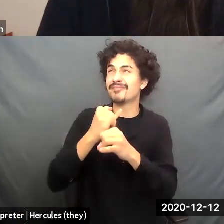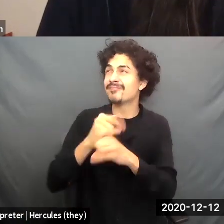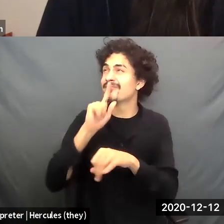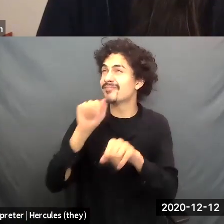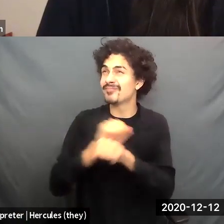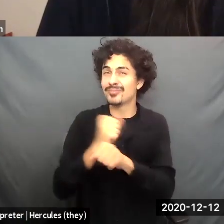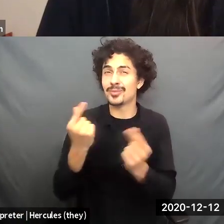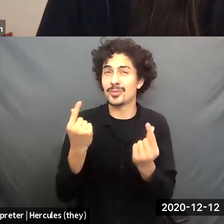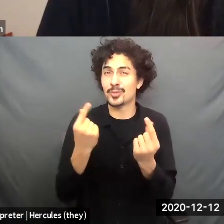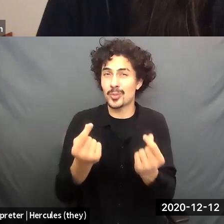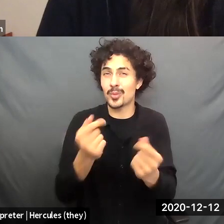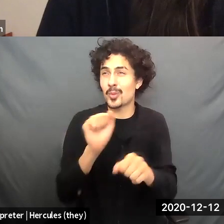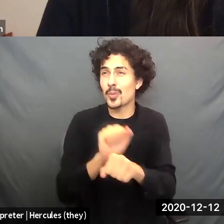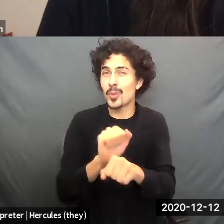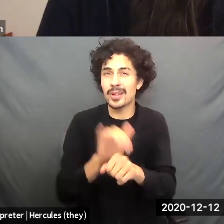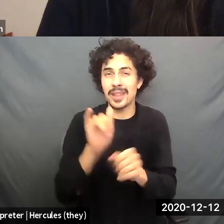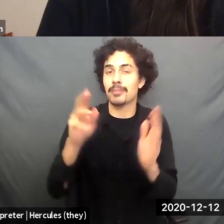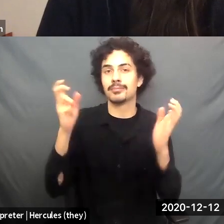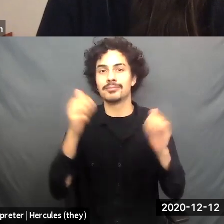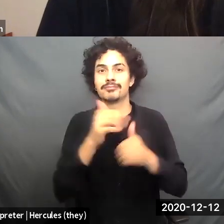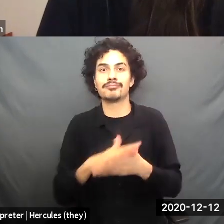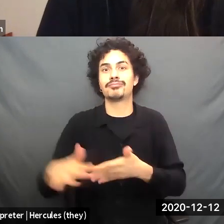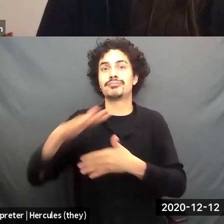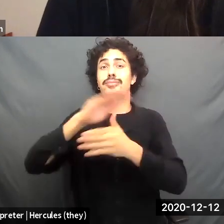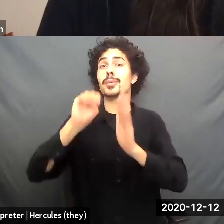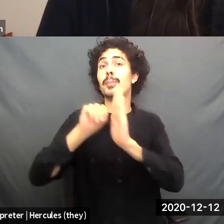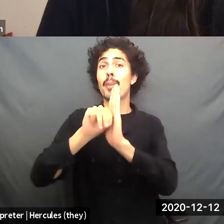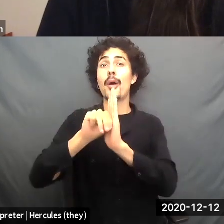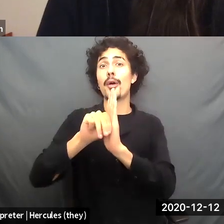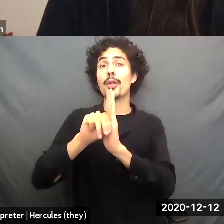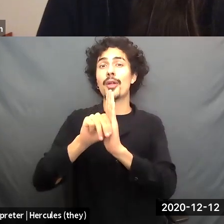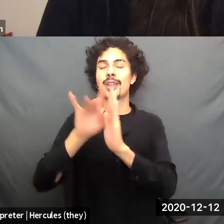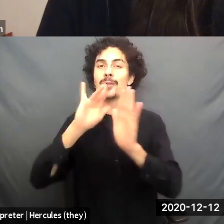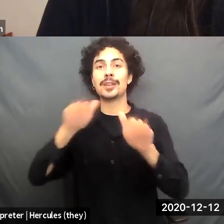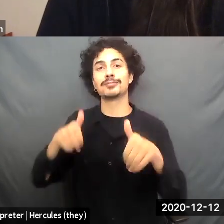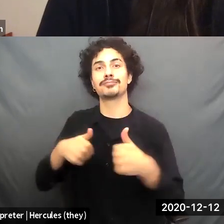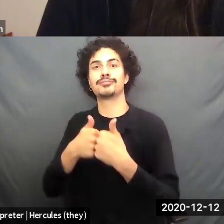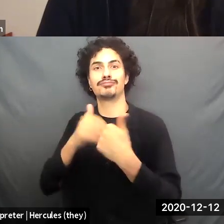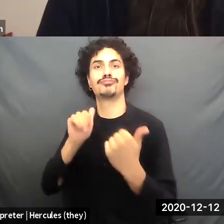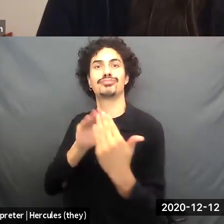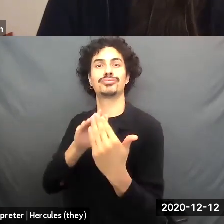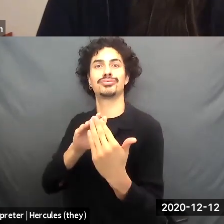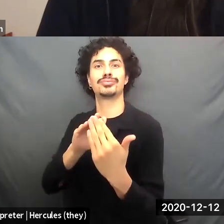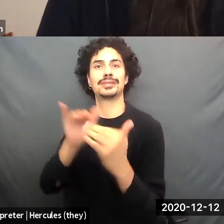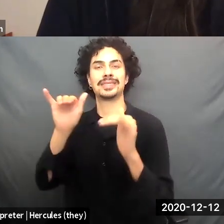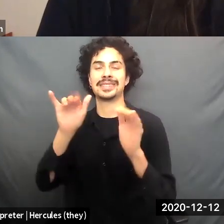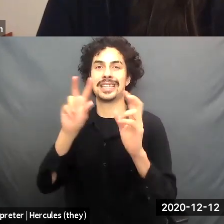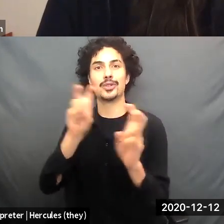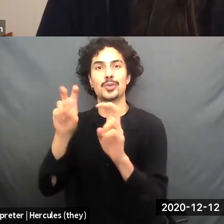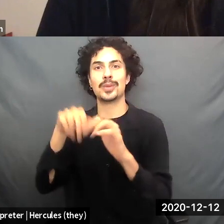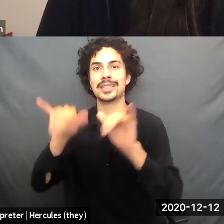are, are model institutions in really, in really addressing these issues. And I hope that that changes.